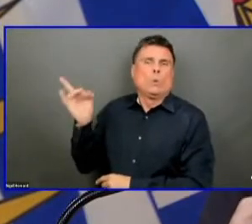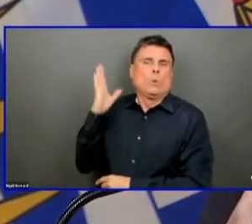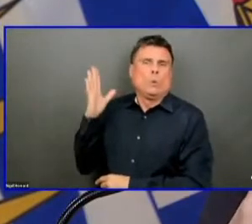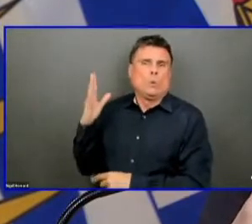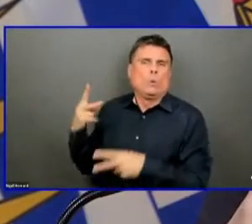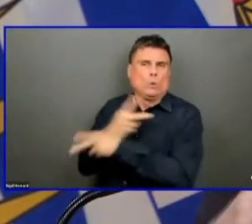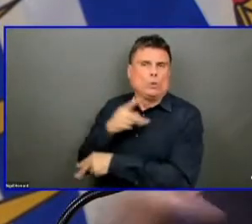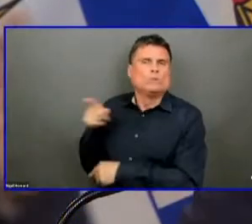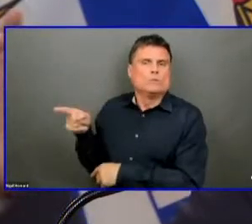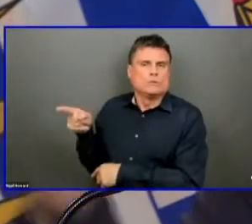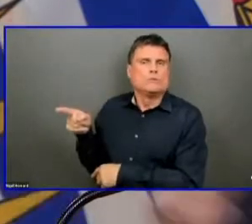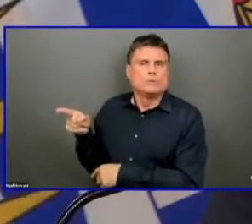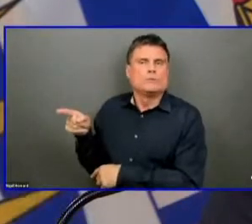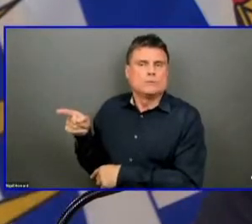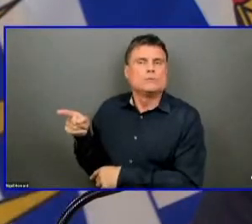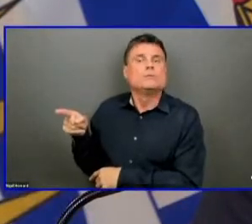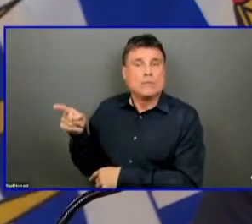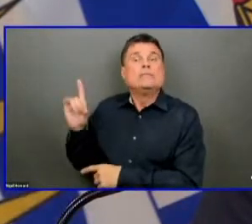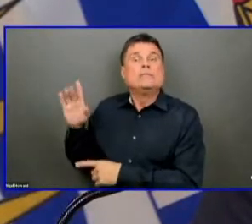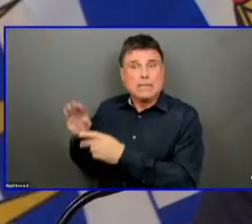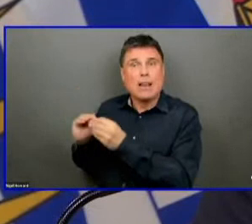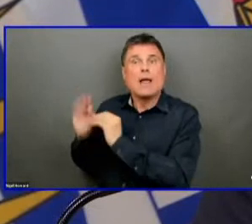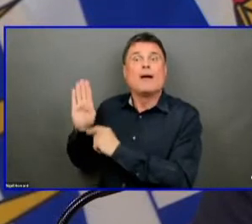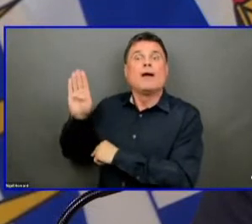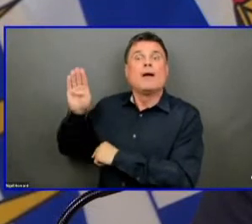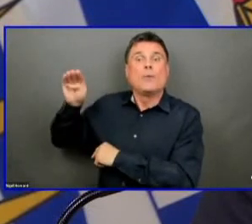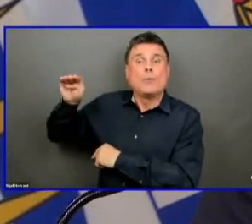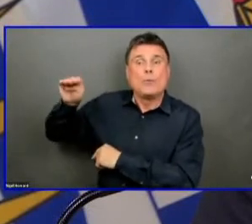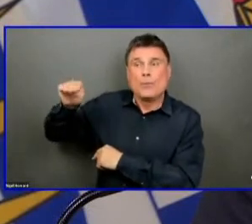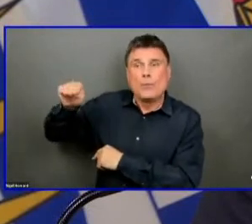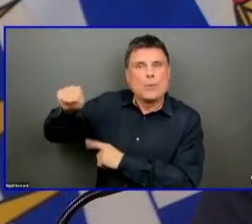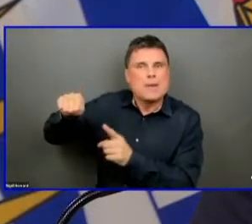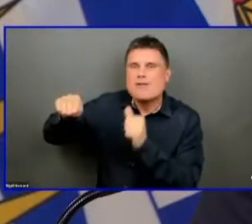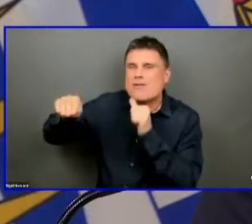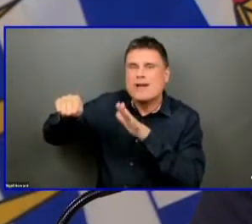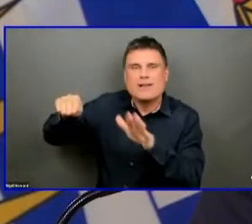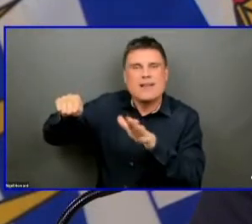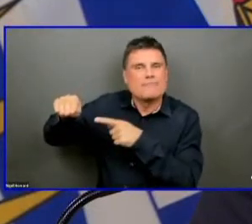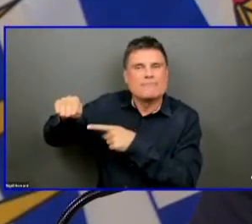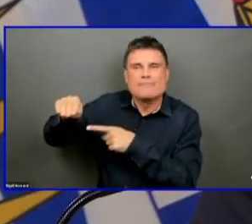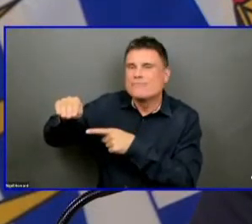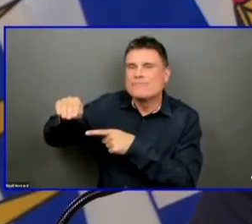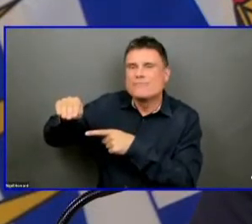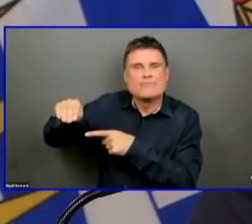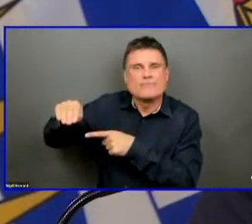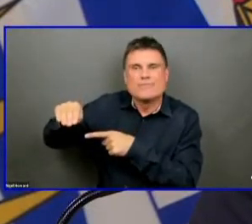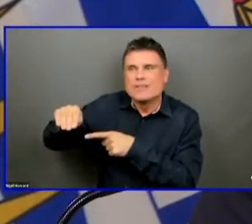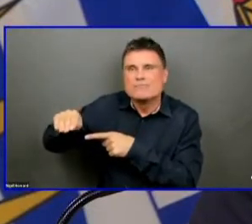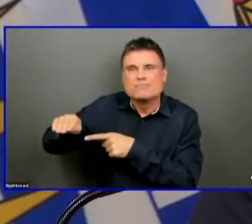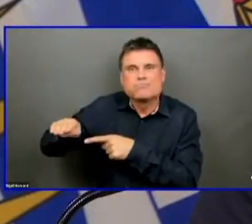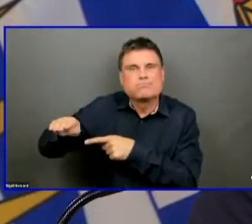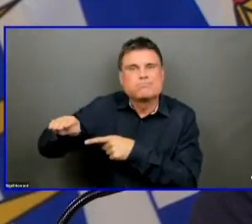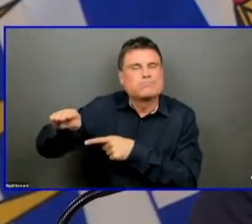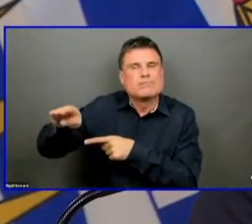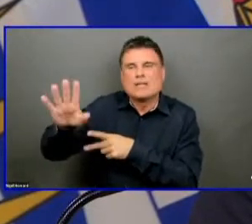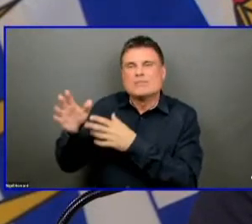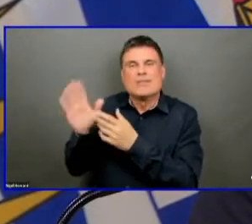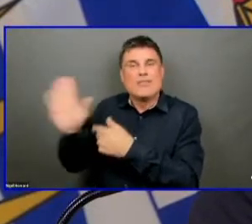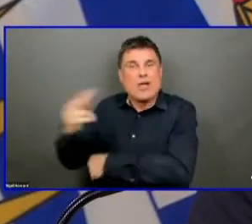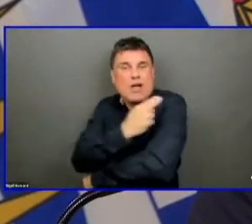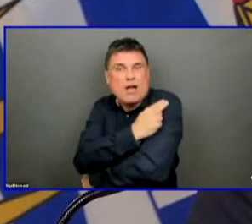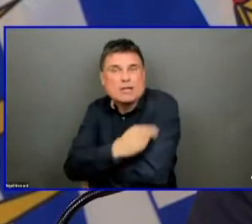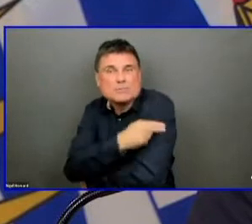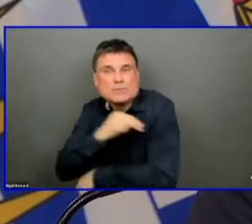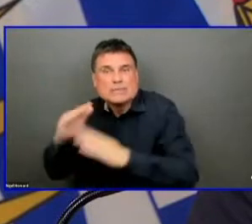low enough level that they were able to support their healthcare system. Obviously, we're watching that really carefully.